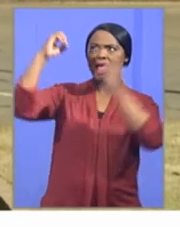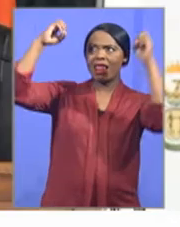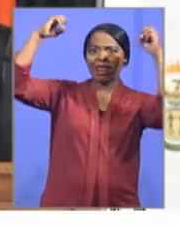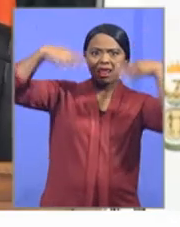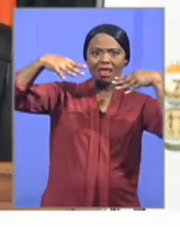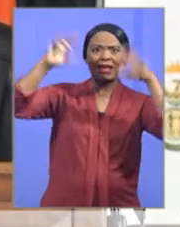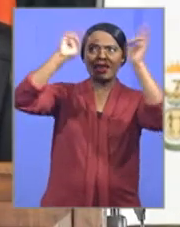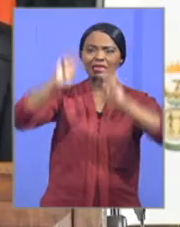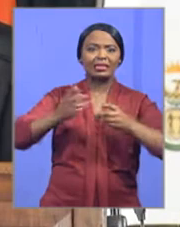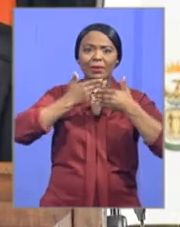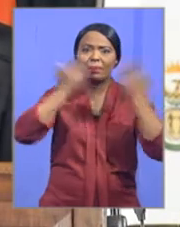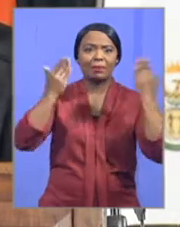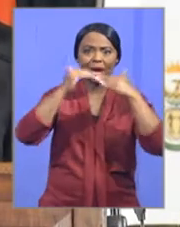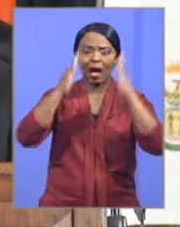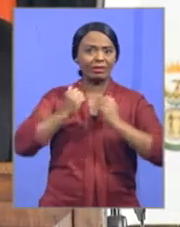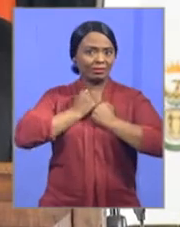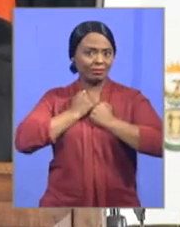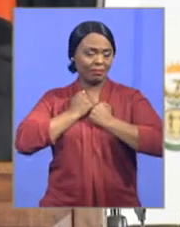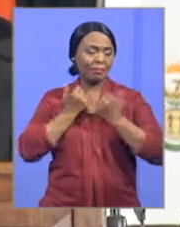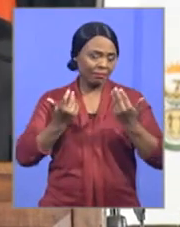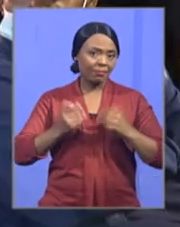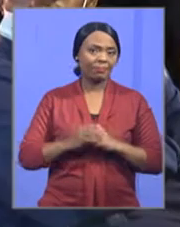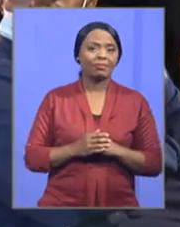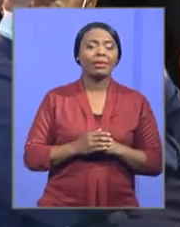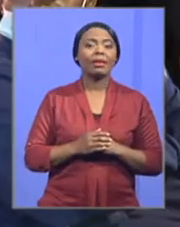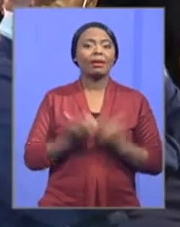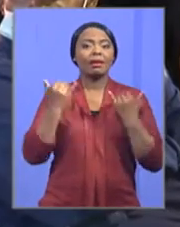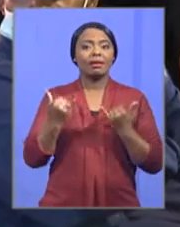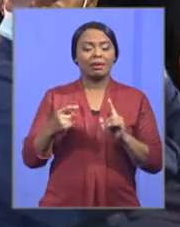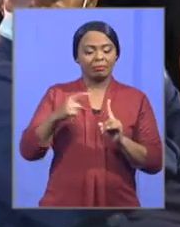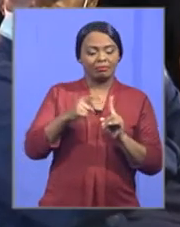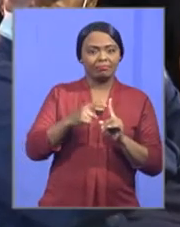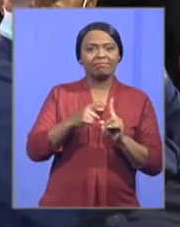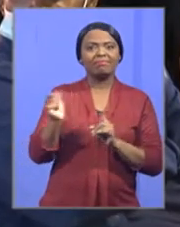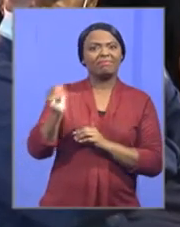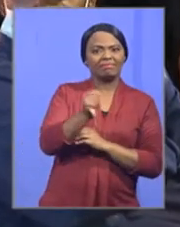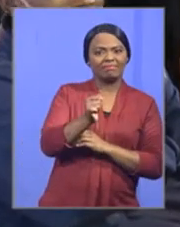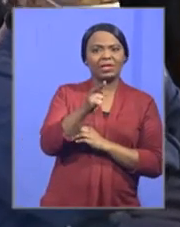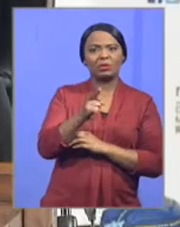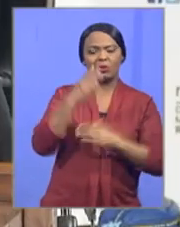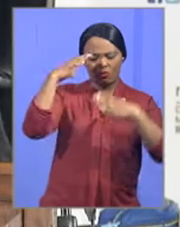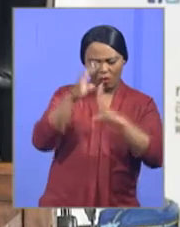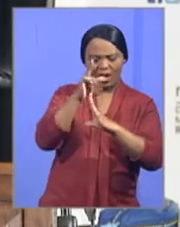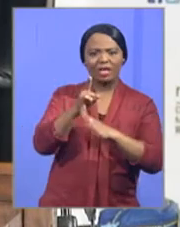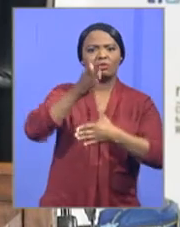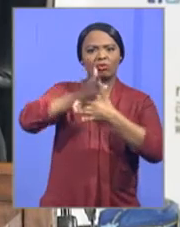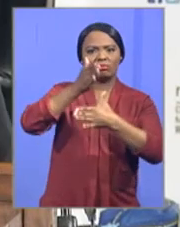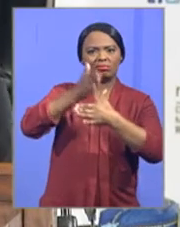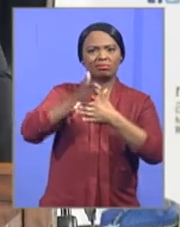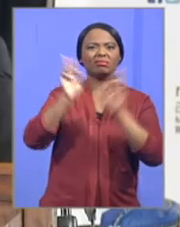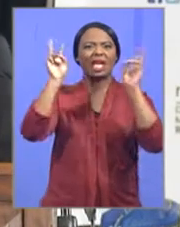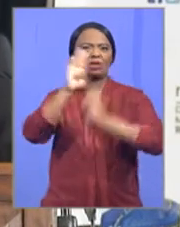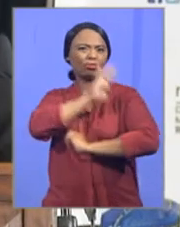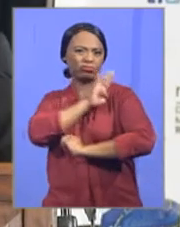ka. Mo maemong a gagwe a bodula setilo ba setlhopha sa mopresidente sa tiro malebana le merero ya Bagaka ba